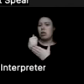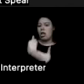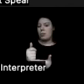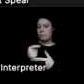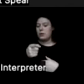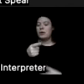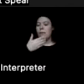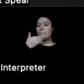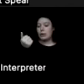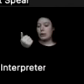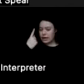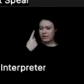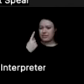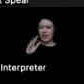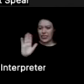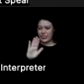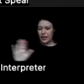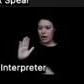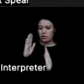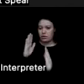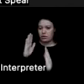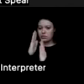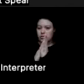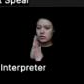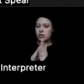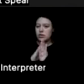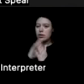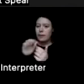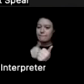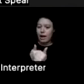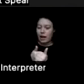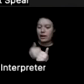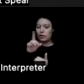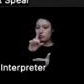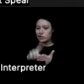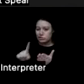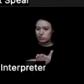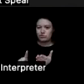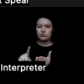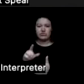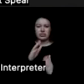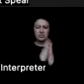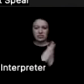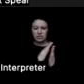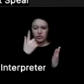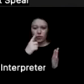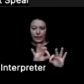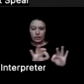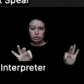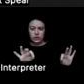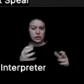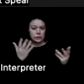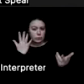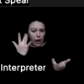what's driving them, why they're doing this degree or this research they're interested in pursuing, and where they're heading.